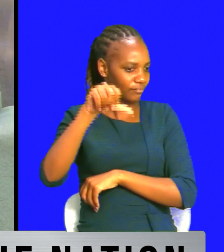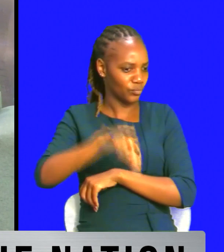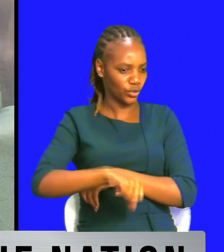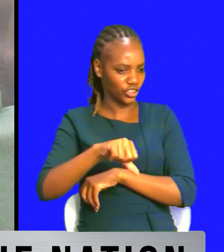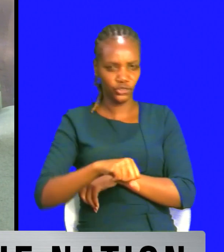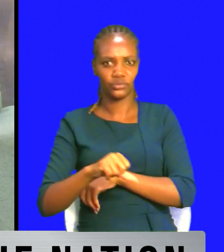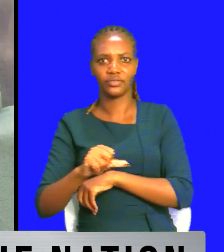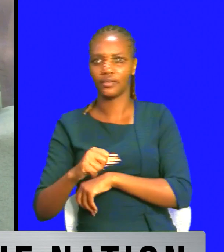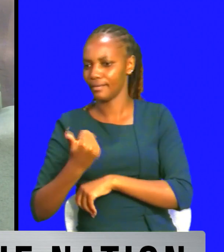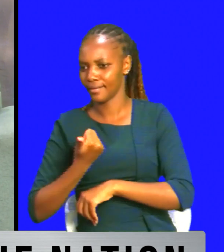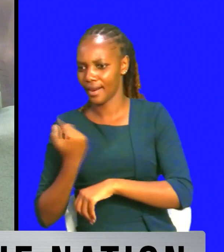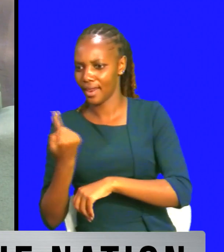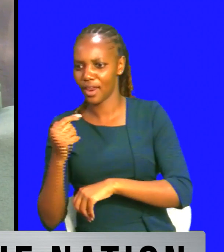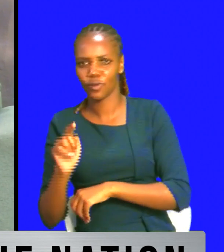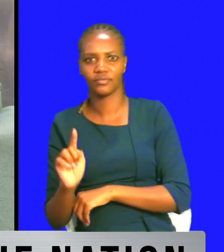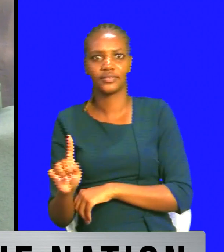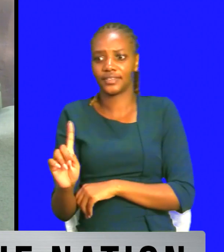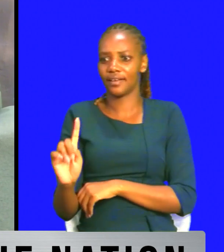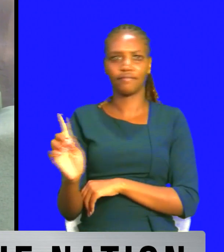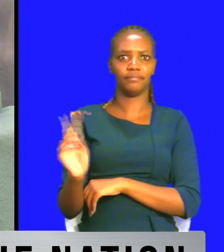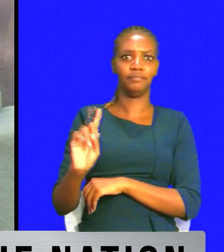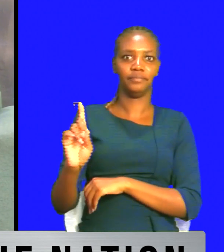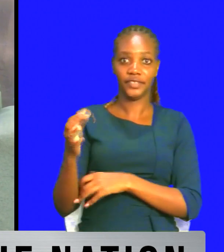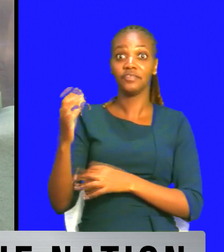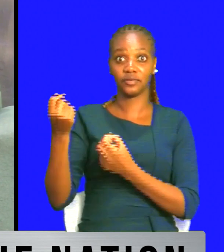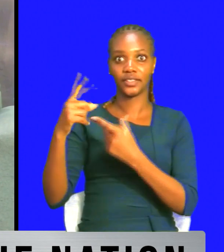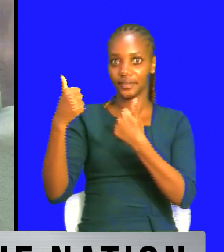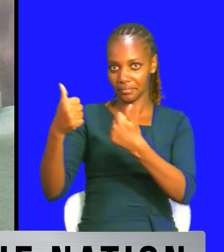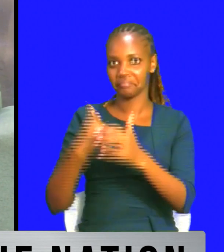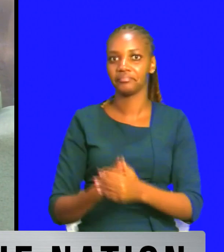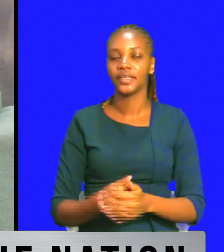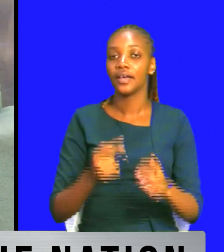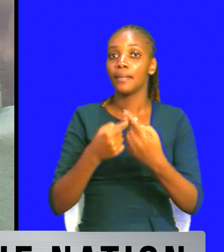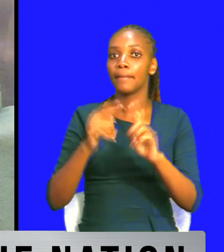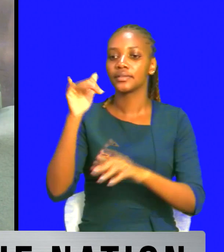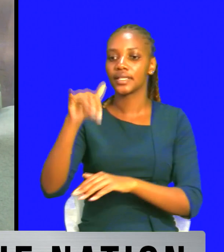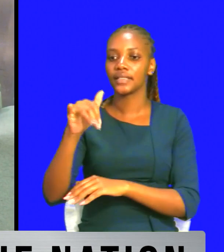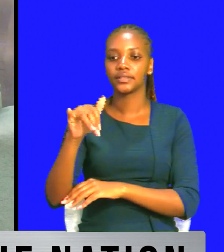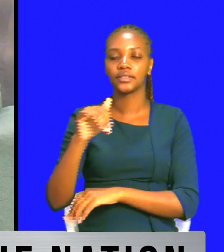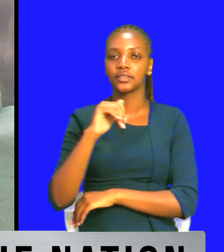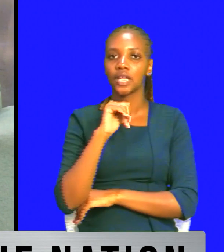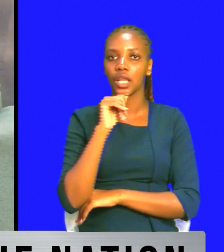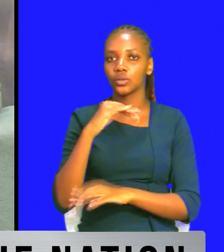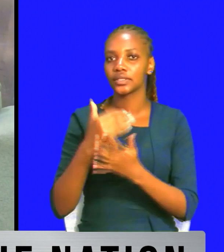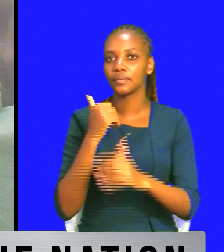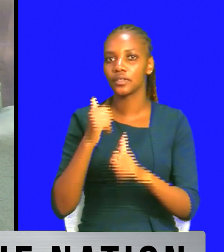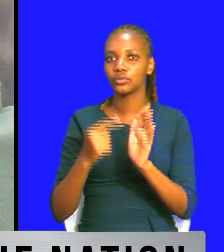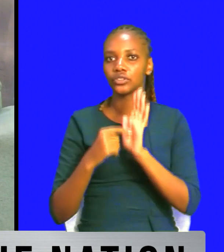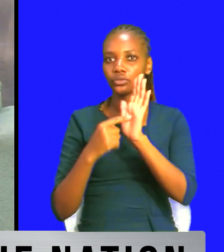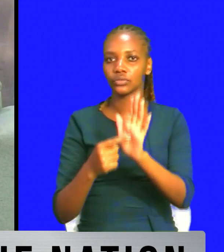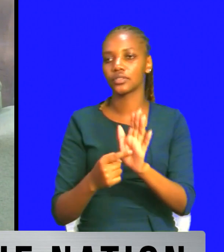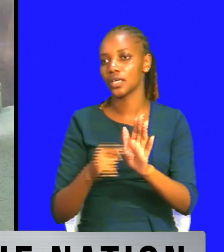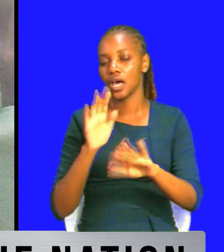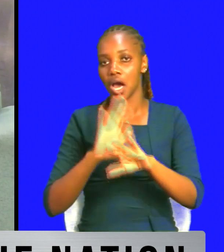know, if you know, you know, okay. So that is not something that portrayed him in